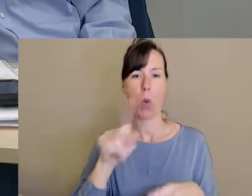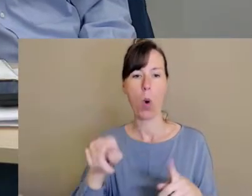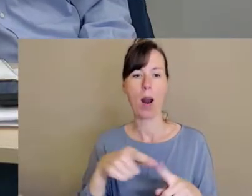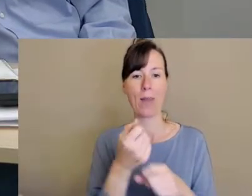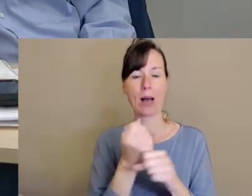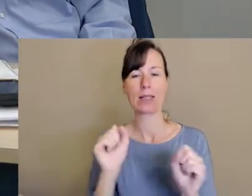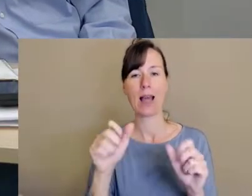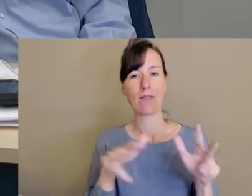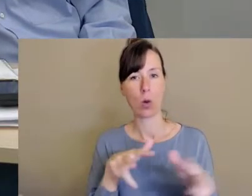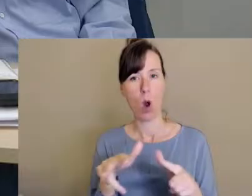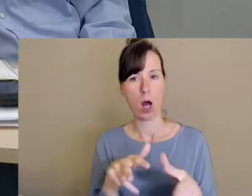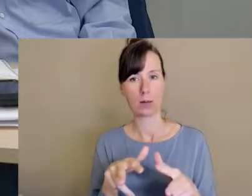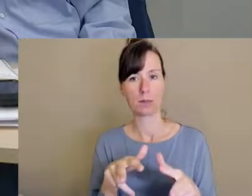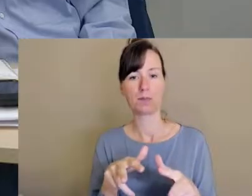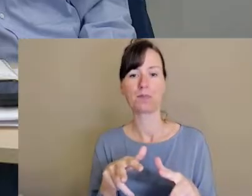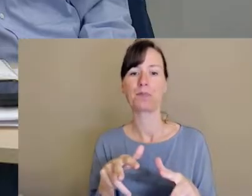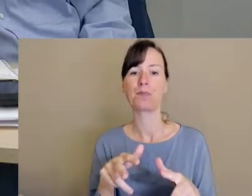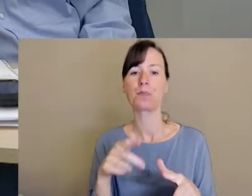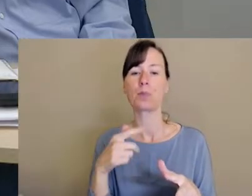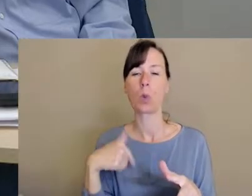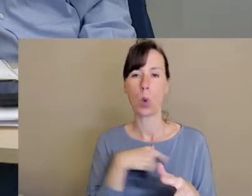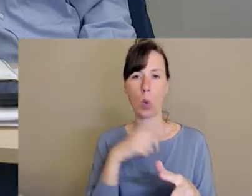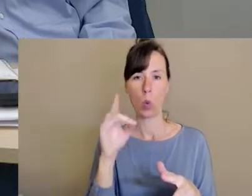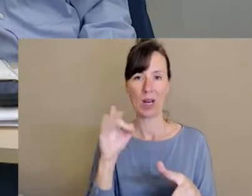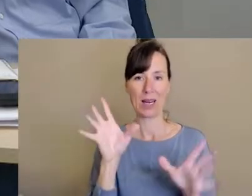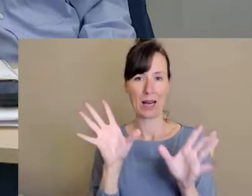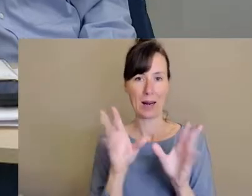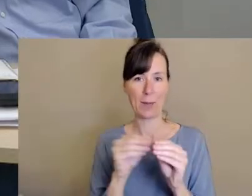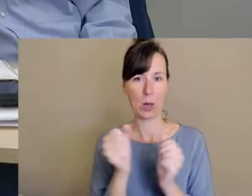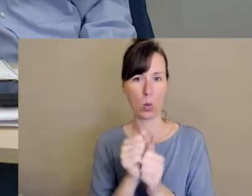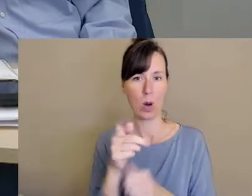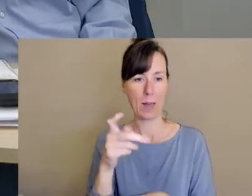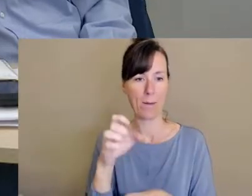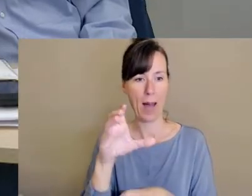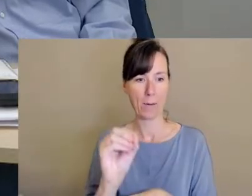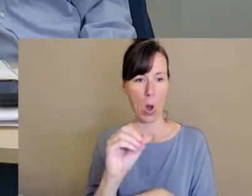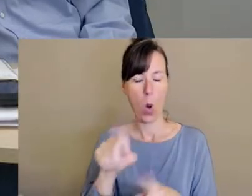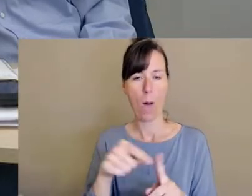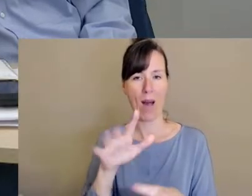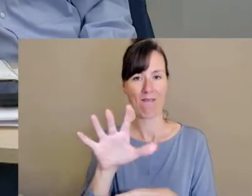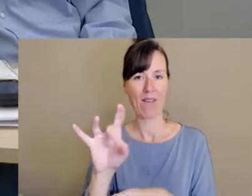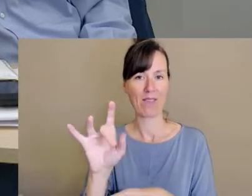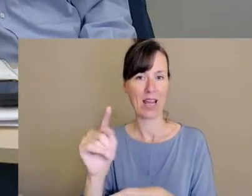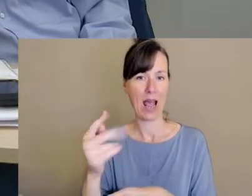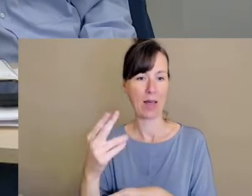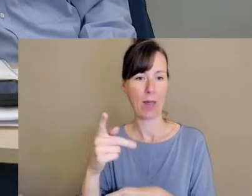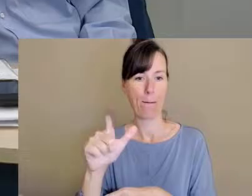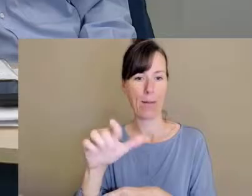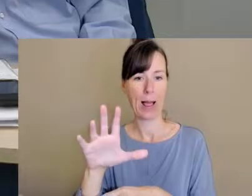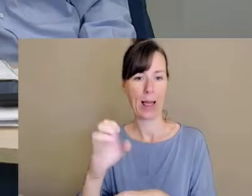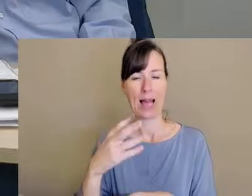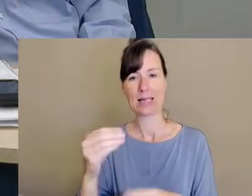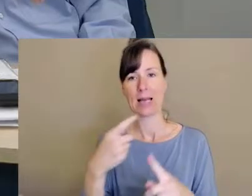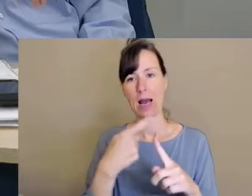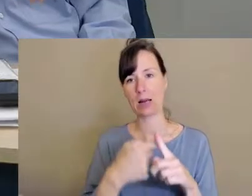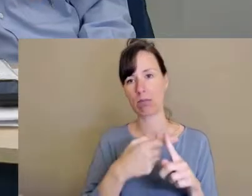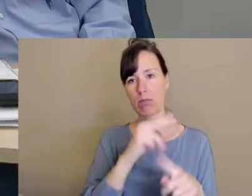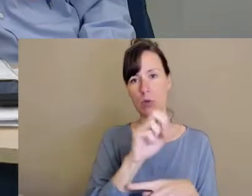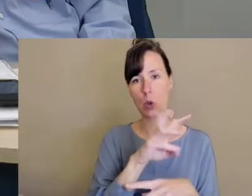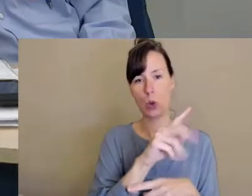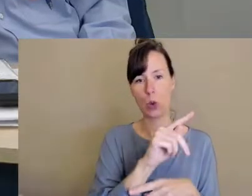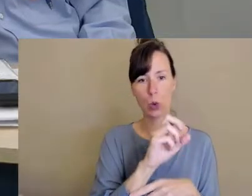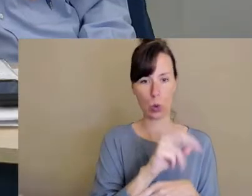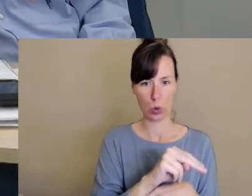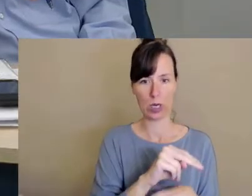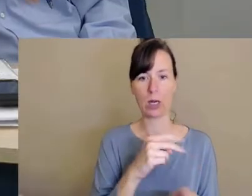with Pepco about 58th Place in the Newton intersection, and so we're going to have a lot of ideas out there about how to improve lighting